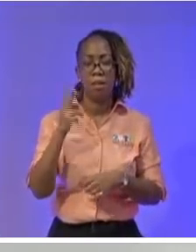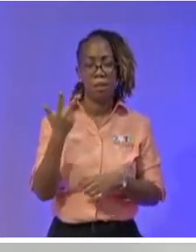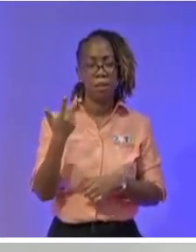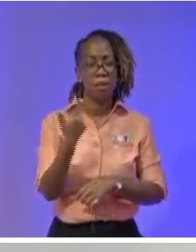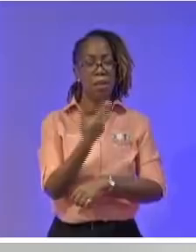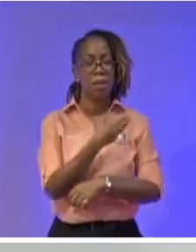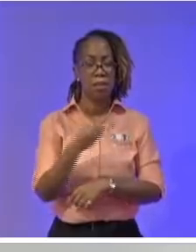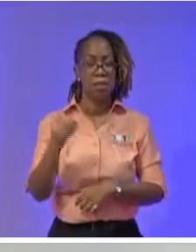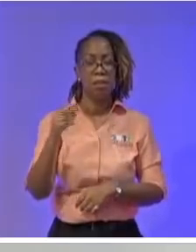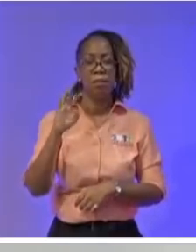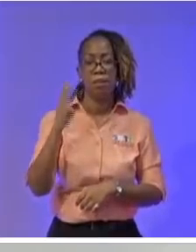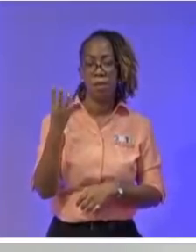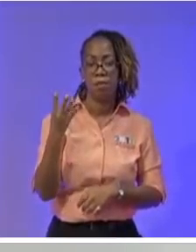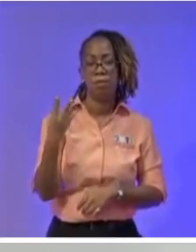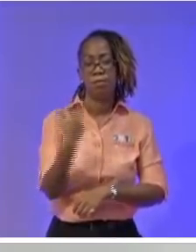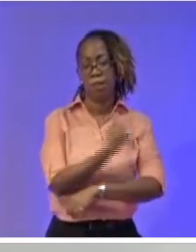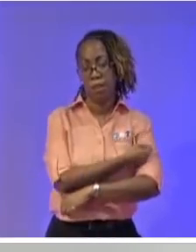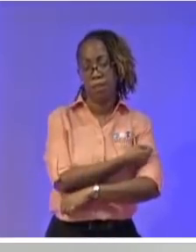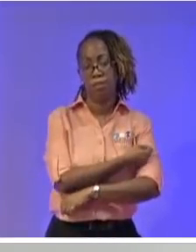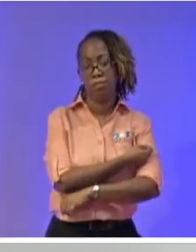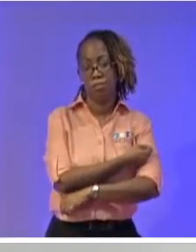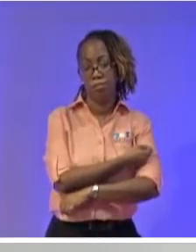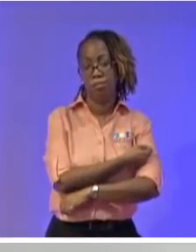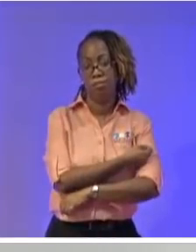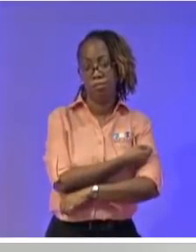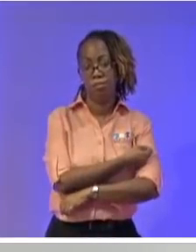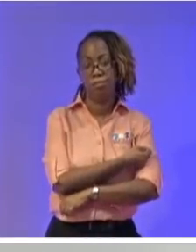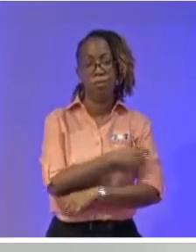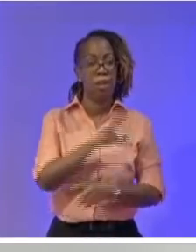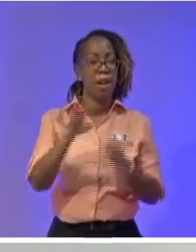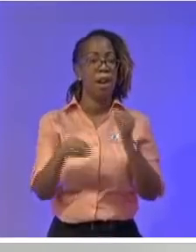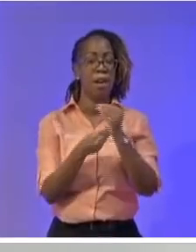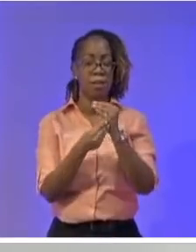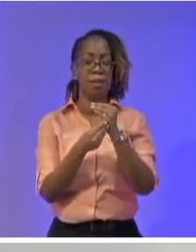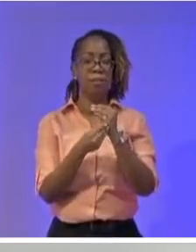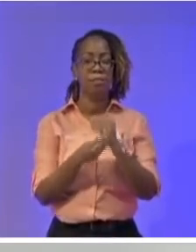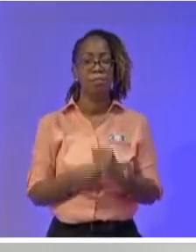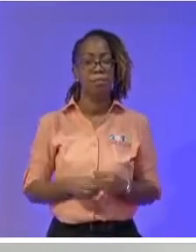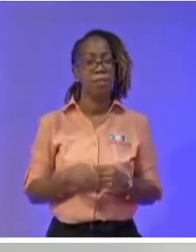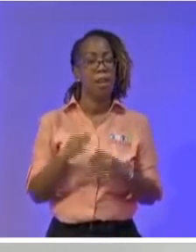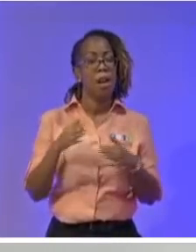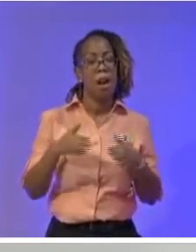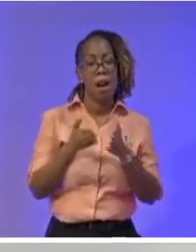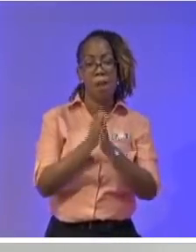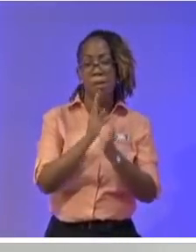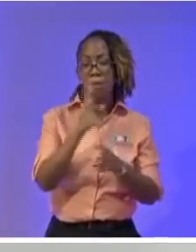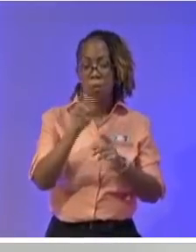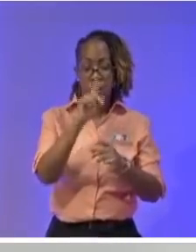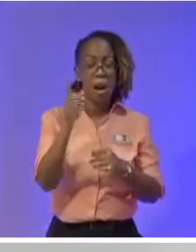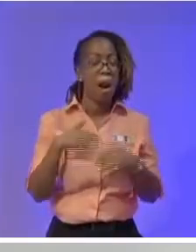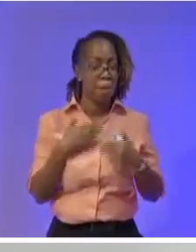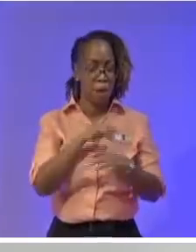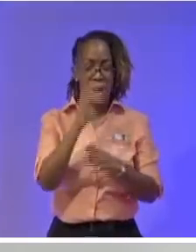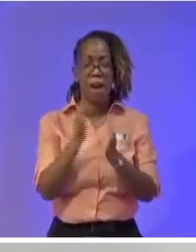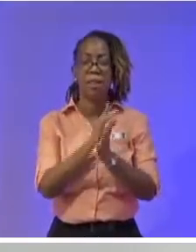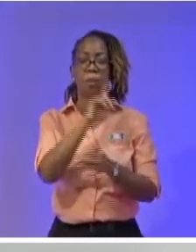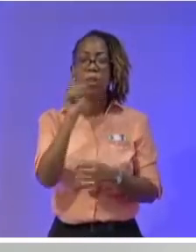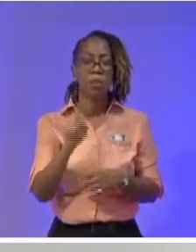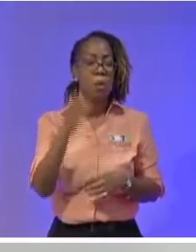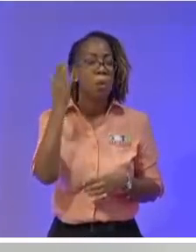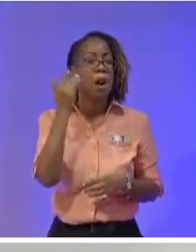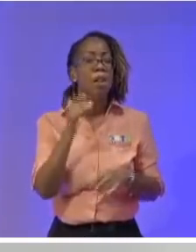booster program. I'm glad you asked that question because it gives me an opportunity to say that from next